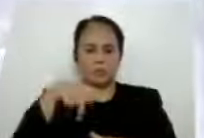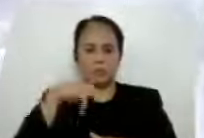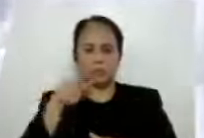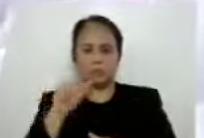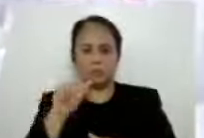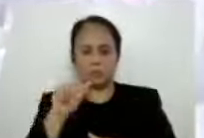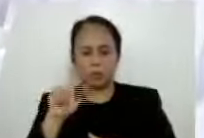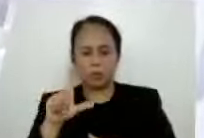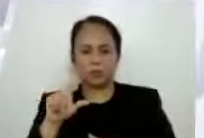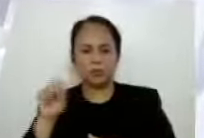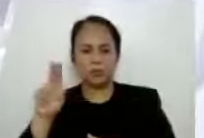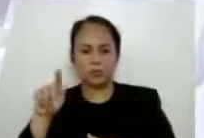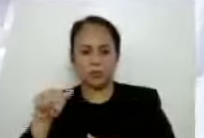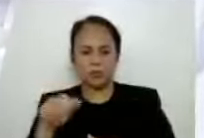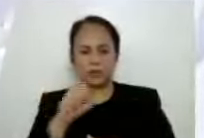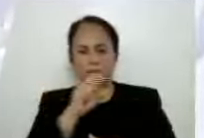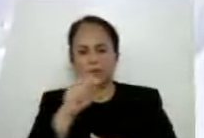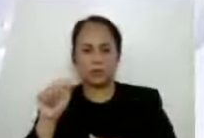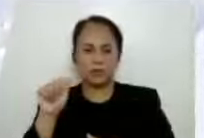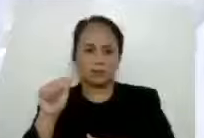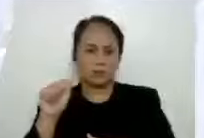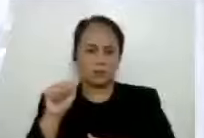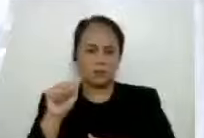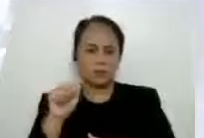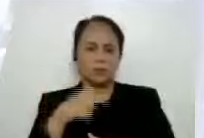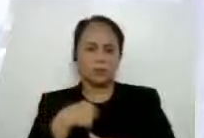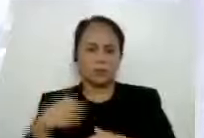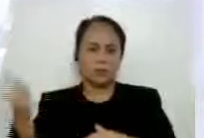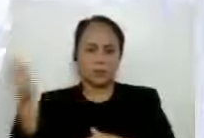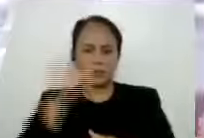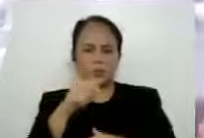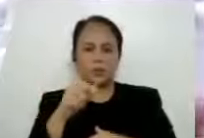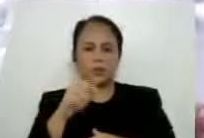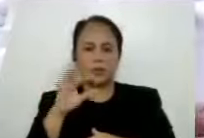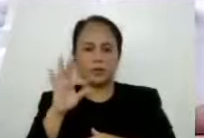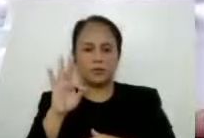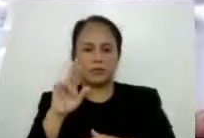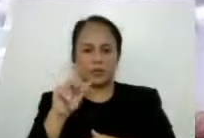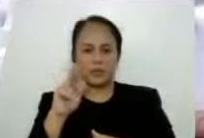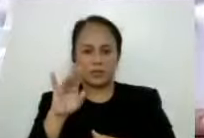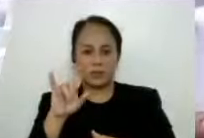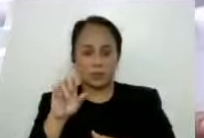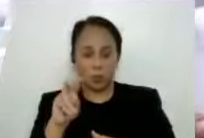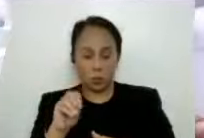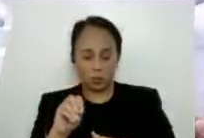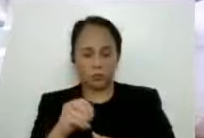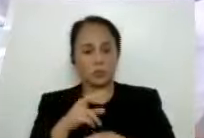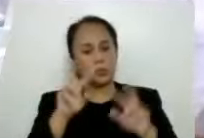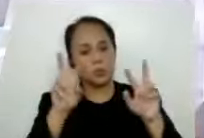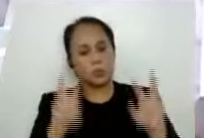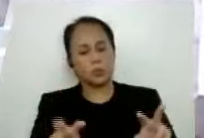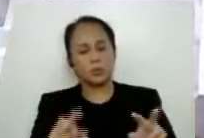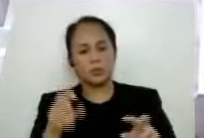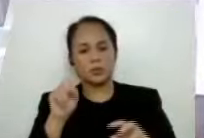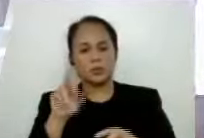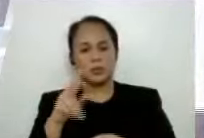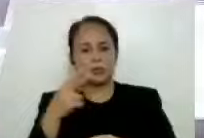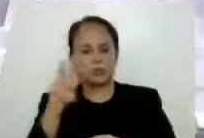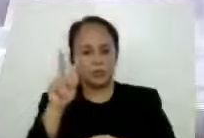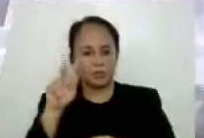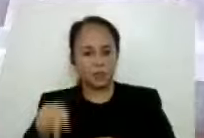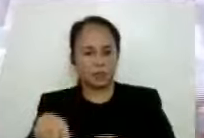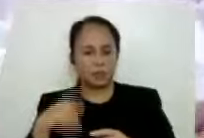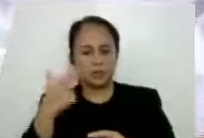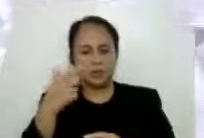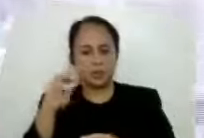NCAA Season 99 Volleyball Tournament Chairman Francisco Gusi Jr. Sumaksi rin si Senior Vice President and Head of GMA Integrated